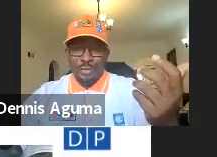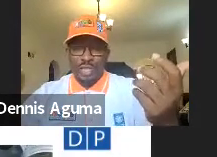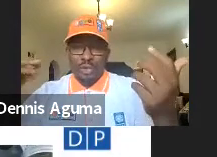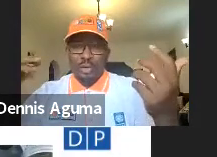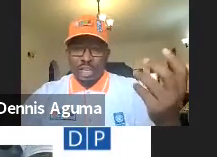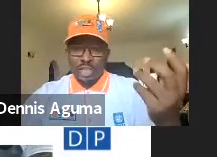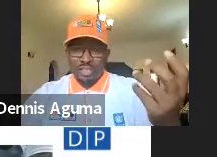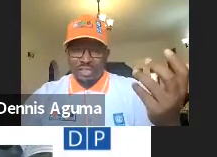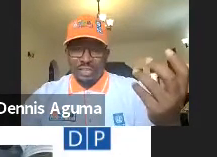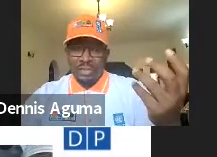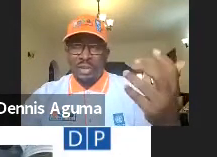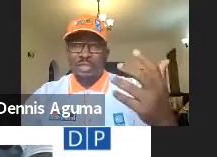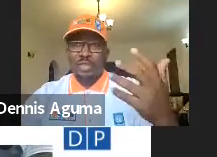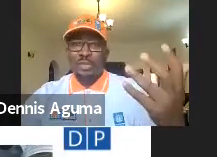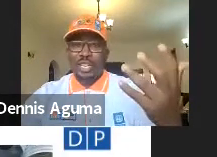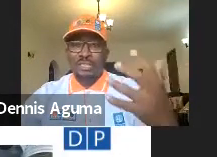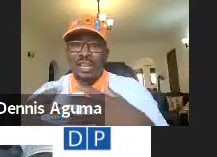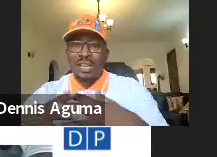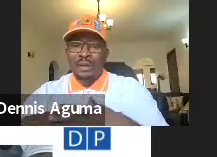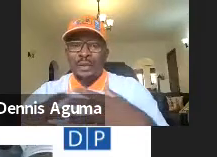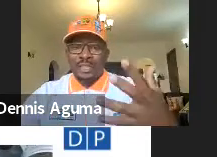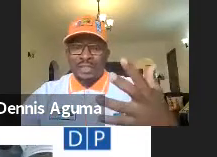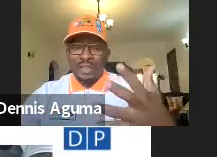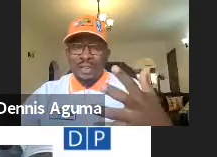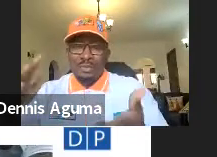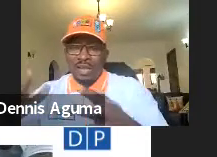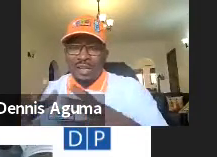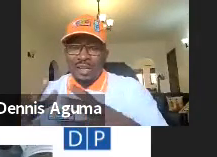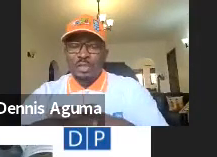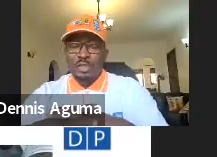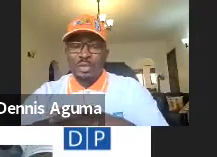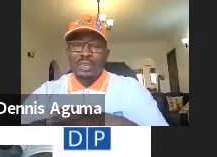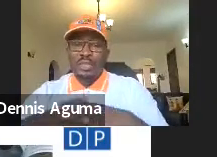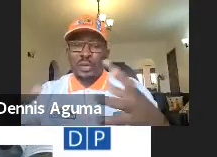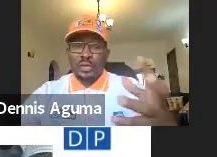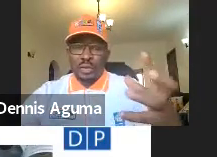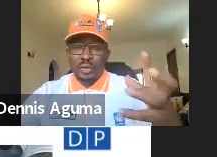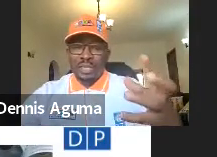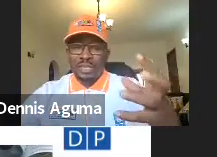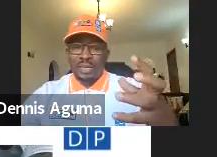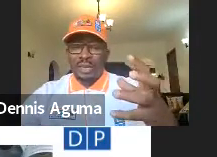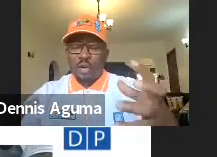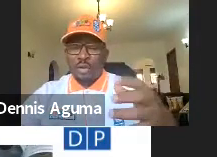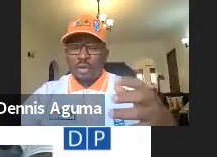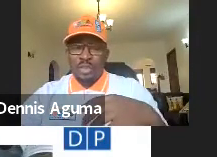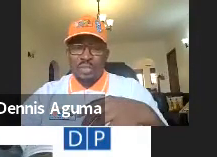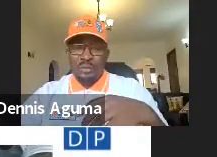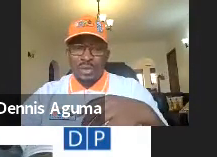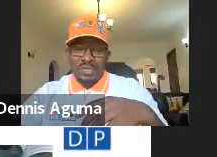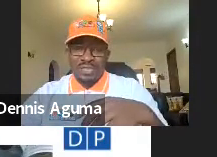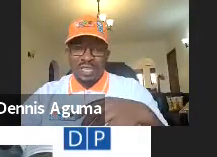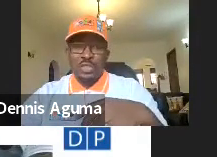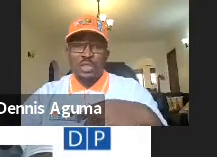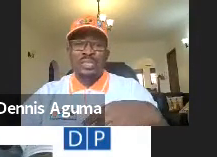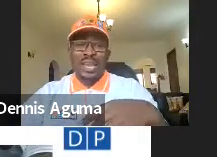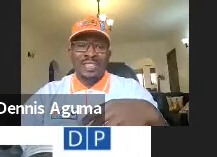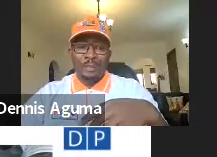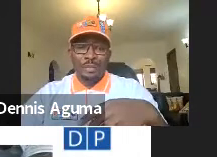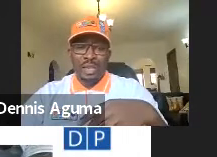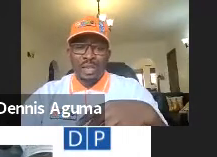communicate. Negotiations, you know, how do you negotiate a price mark? How do you source all these raw materials, the plastics? How do